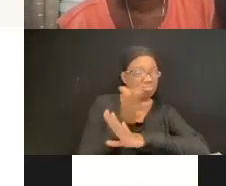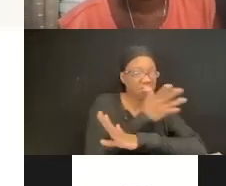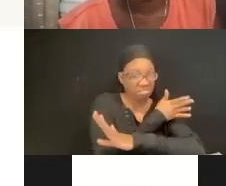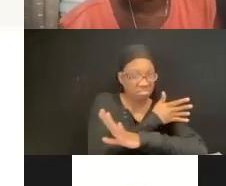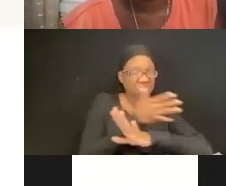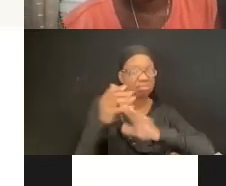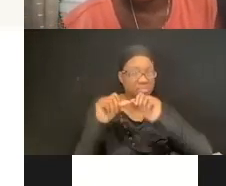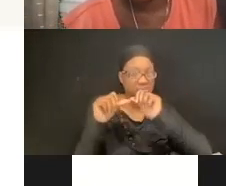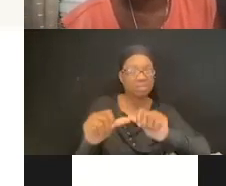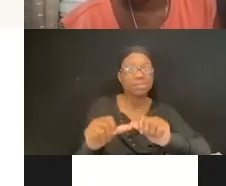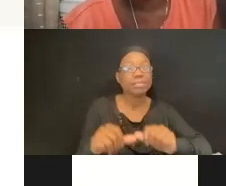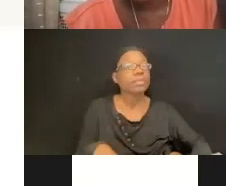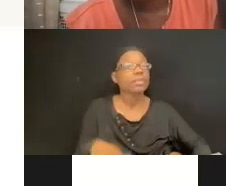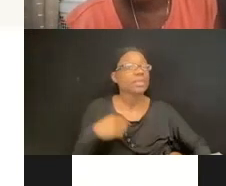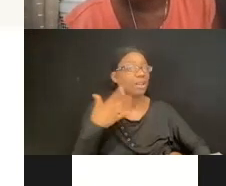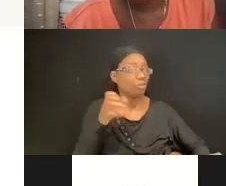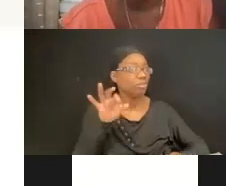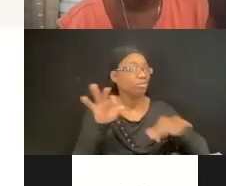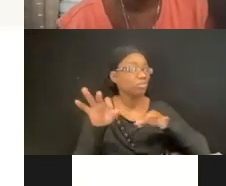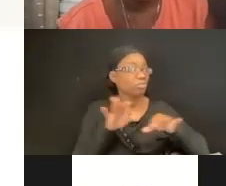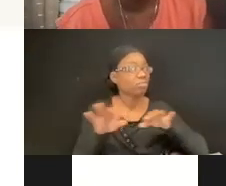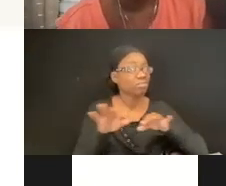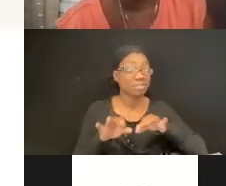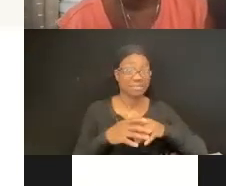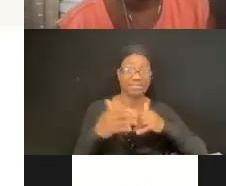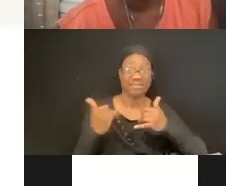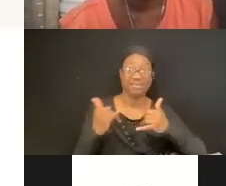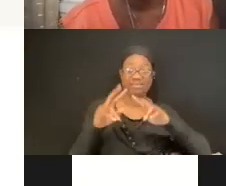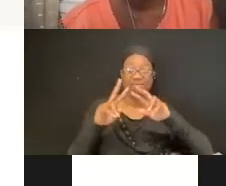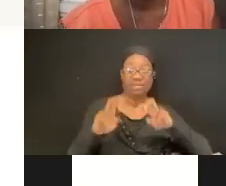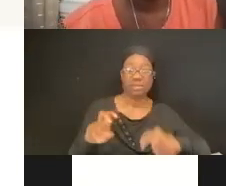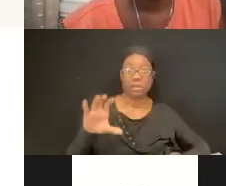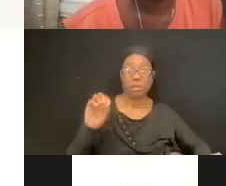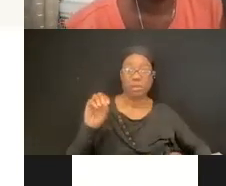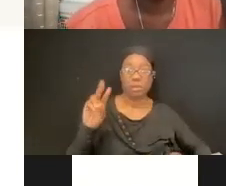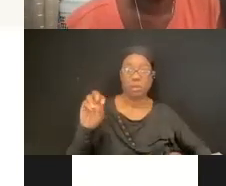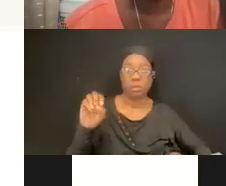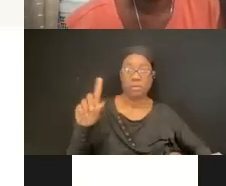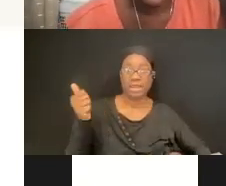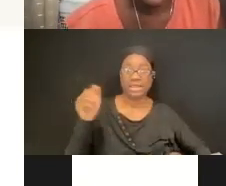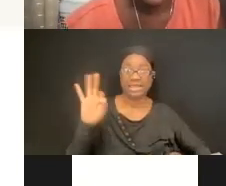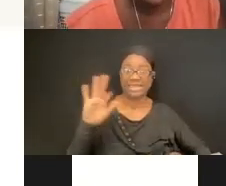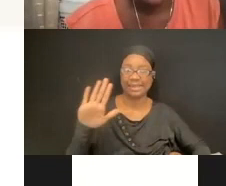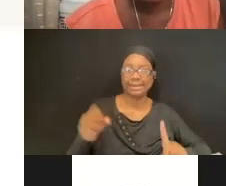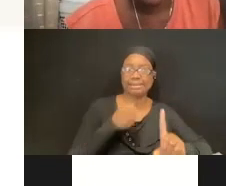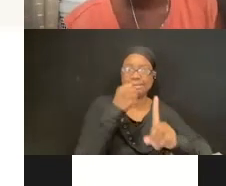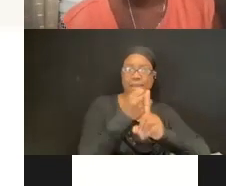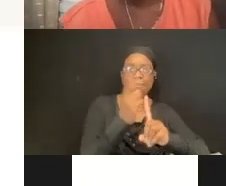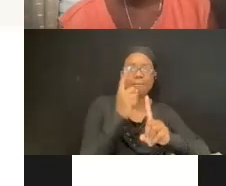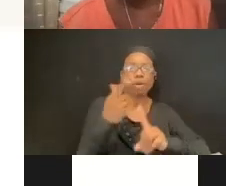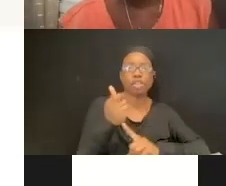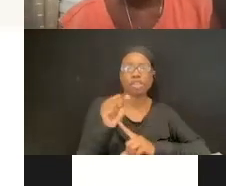will likely be years before we know the impacts of COVID-19 on gender variant people in the South. And so one of the things that I